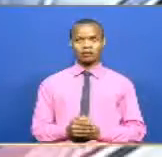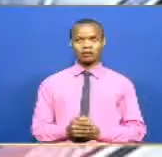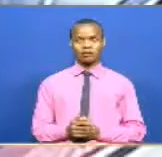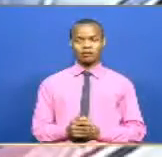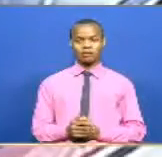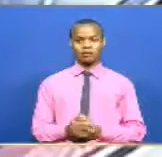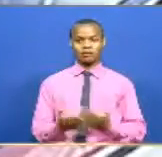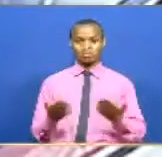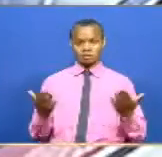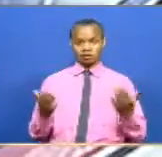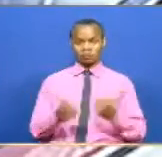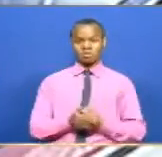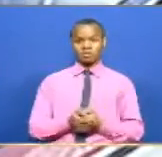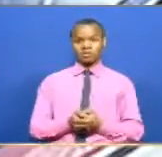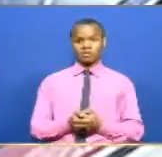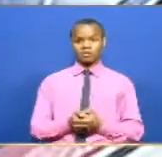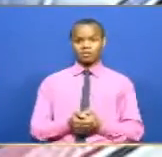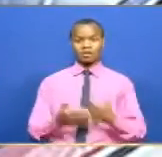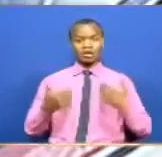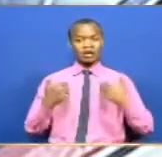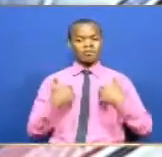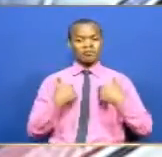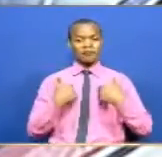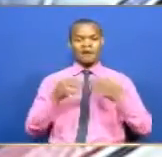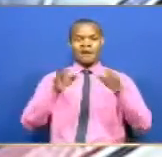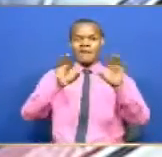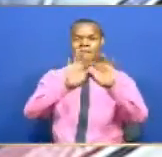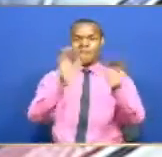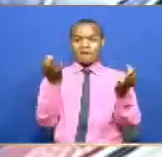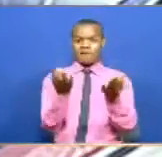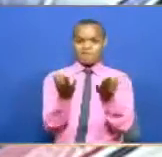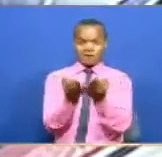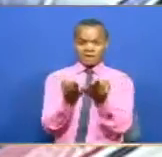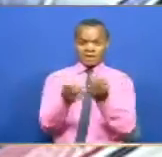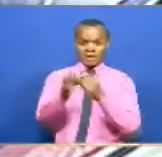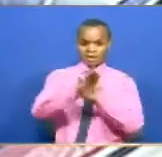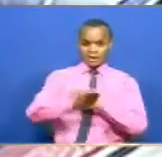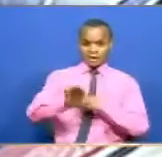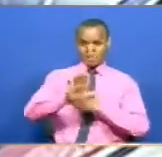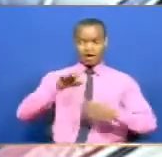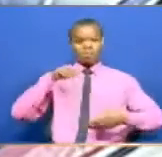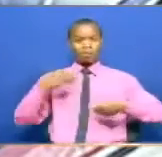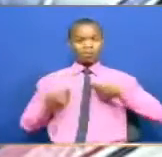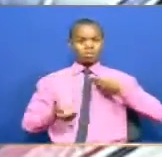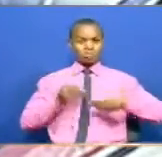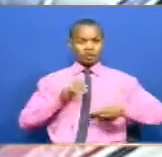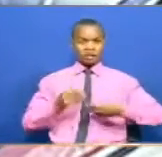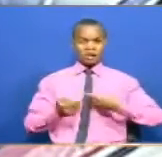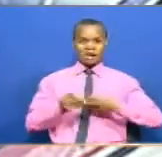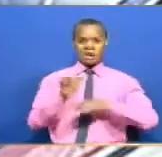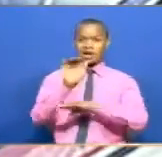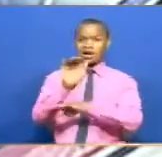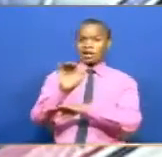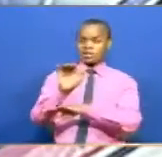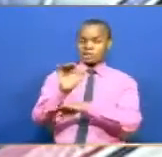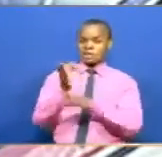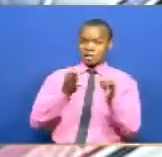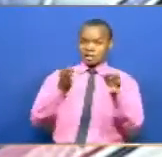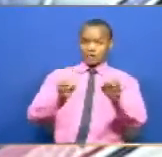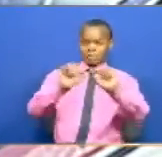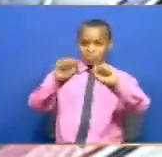Now, this is an unfortunate story. A family in Ekisumo village, Busia County, is pleading for assistance to enable